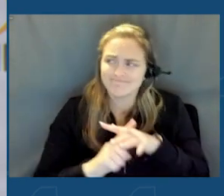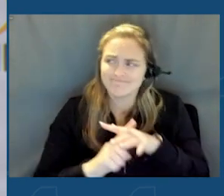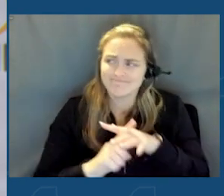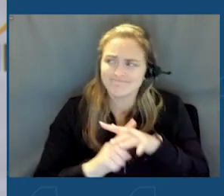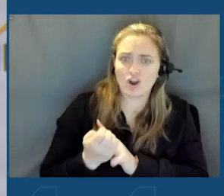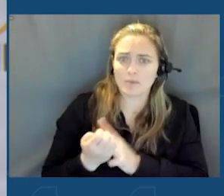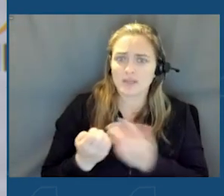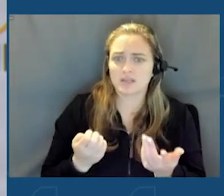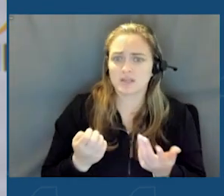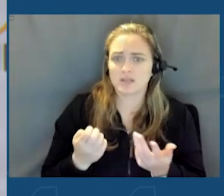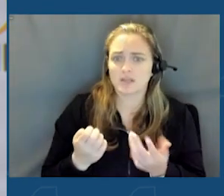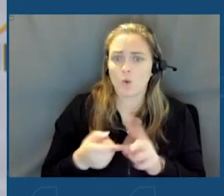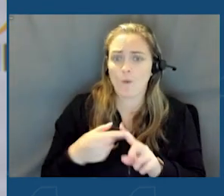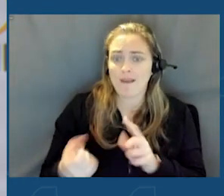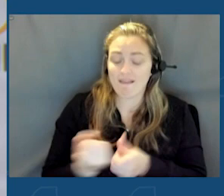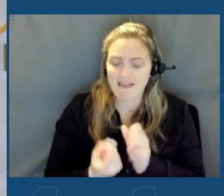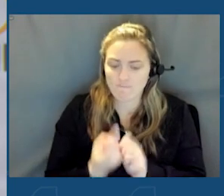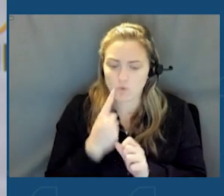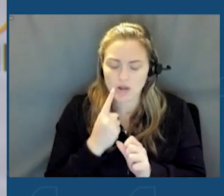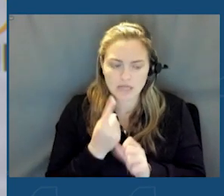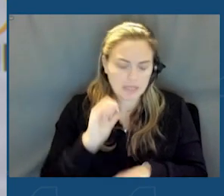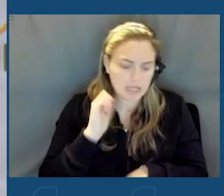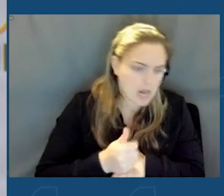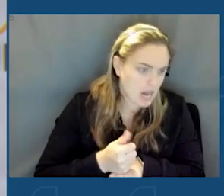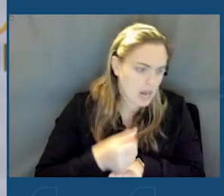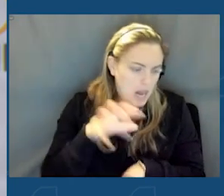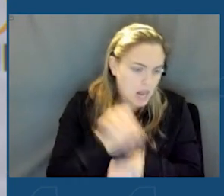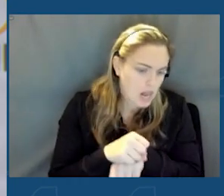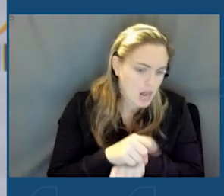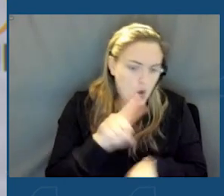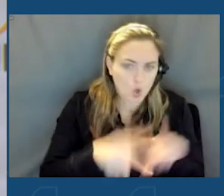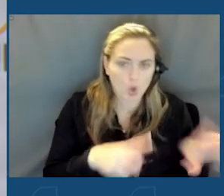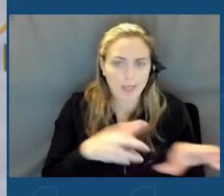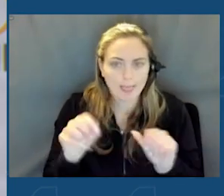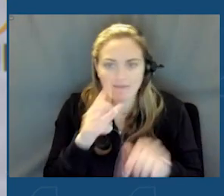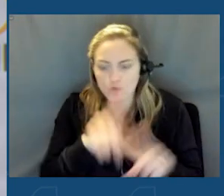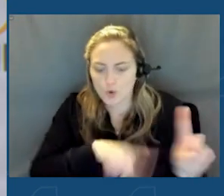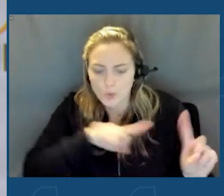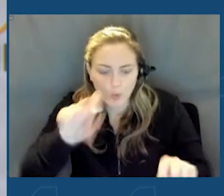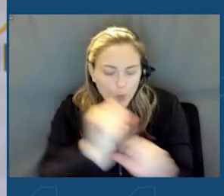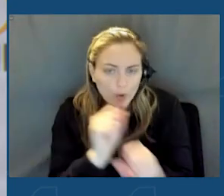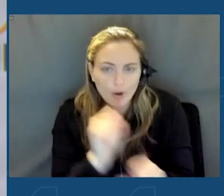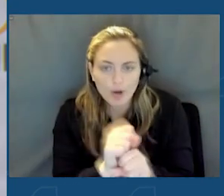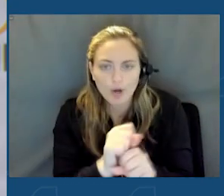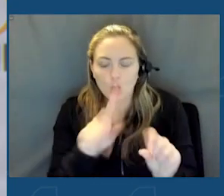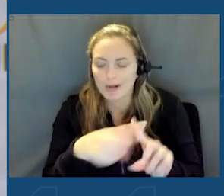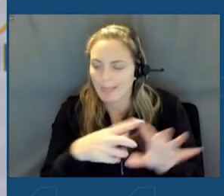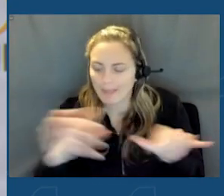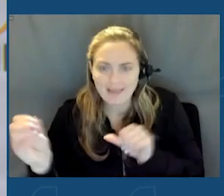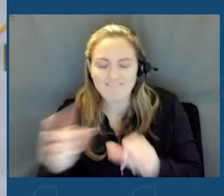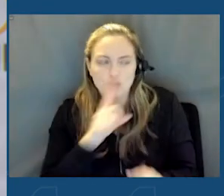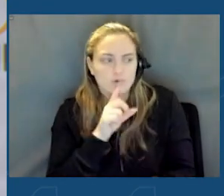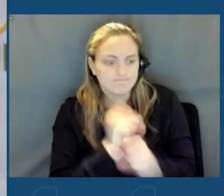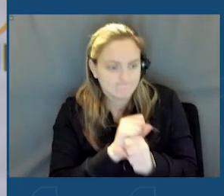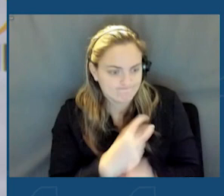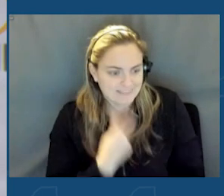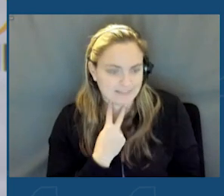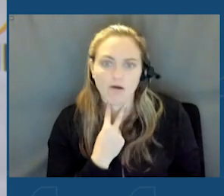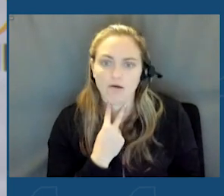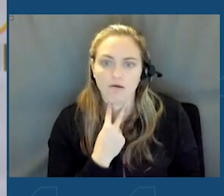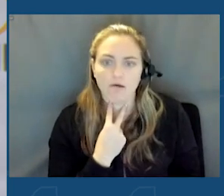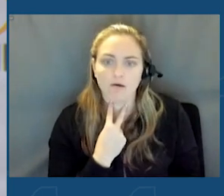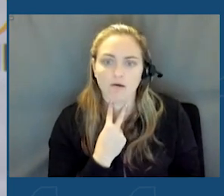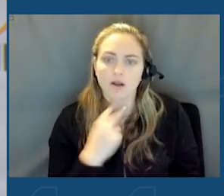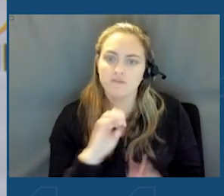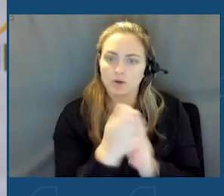When everybody had to be locked down, you couldn't go to your job, so many of them. You're literally locked and trapped in an environment